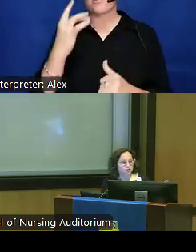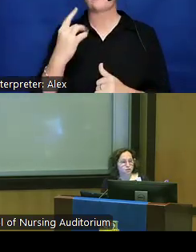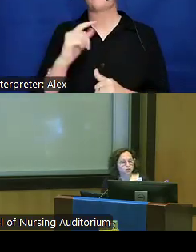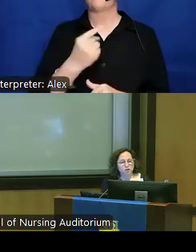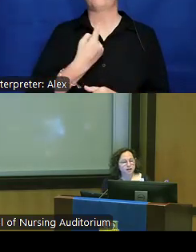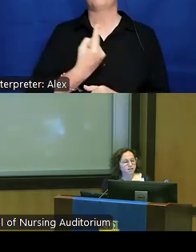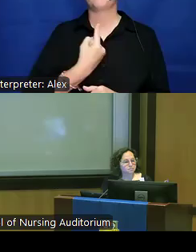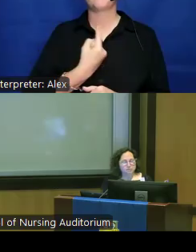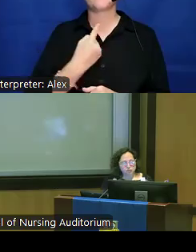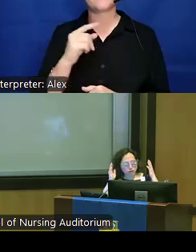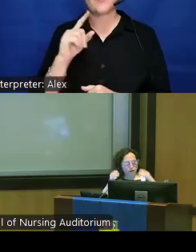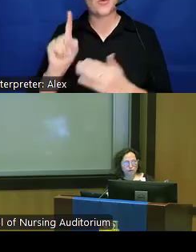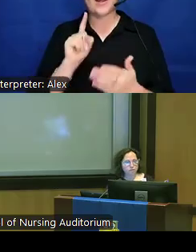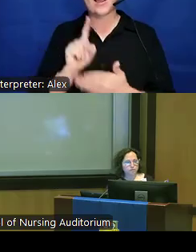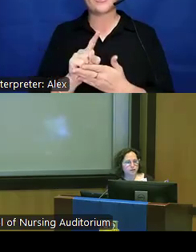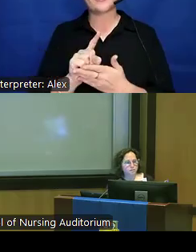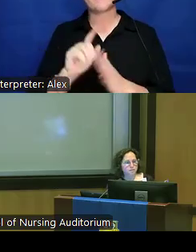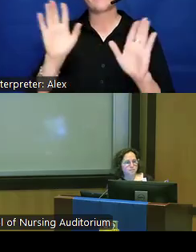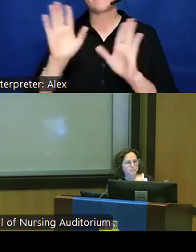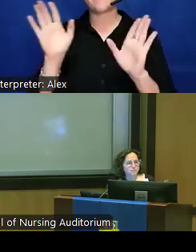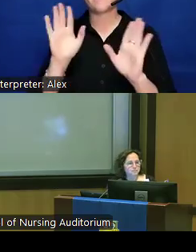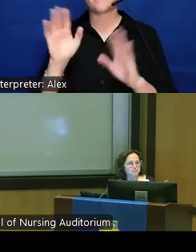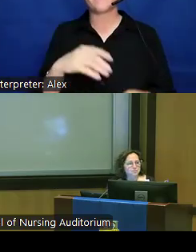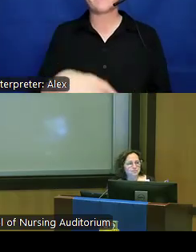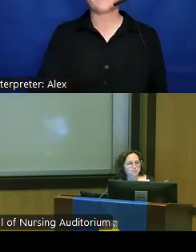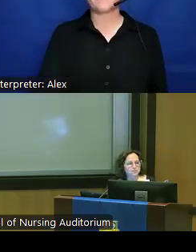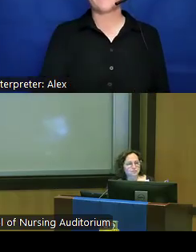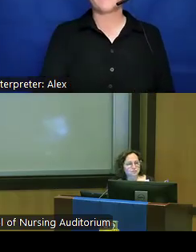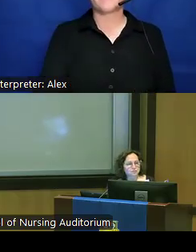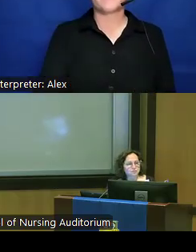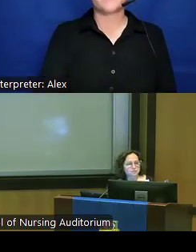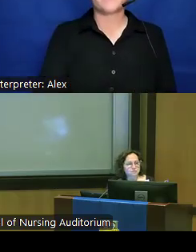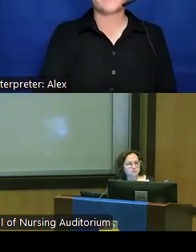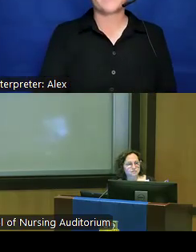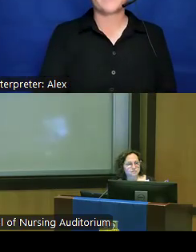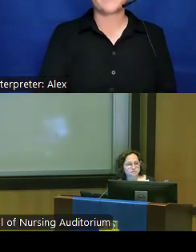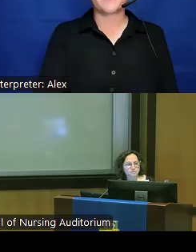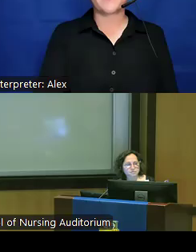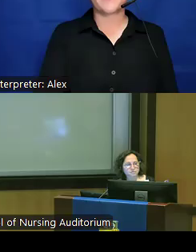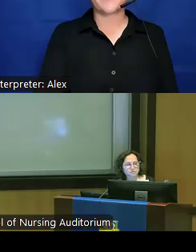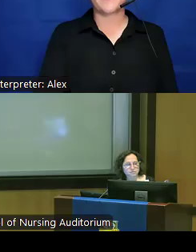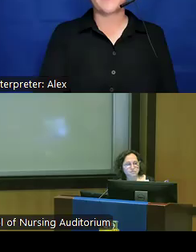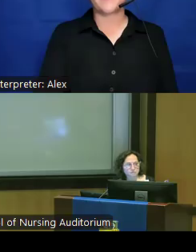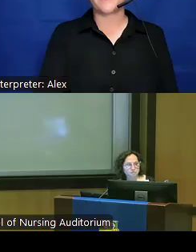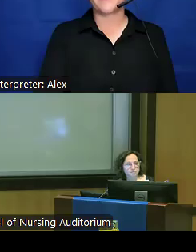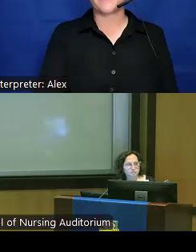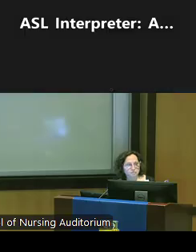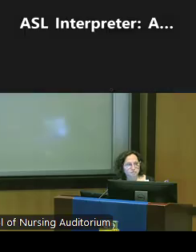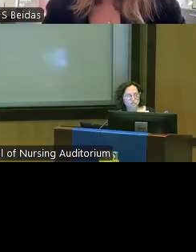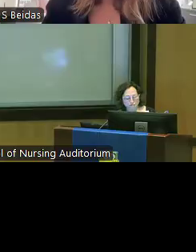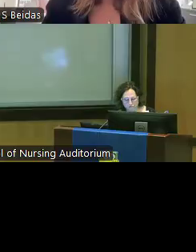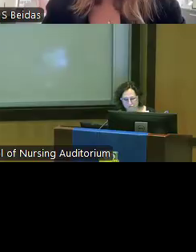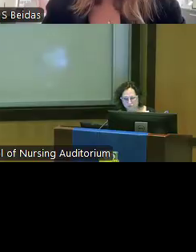Yes. You can just go ahead and shout it from the rooftops. So I am a peer, as well as